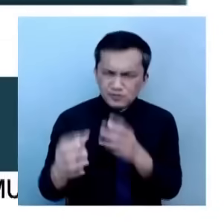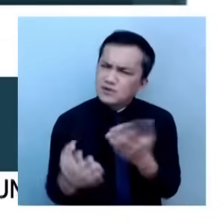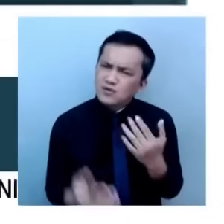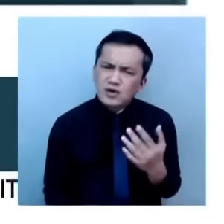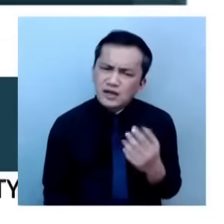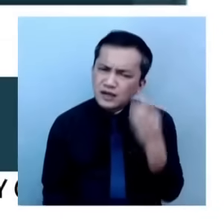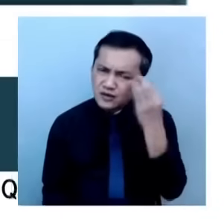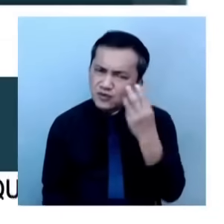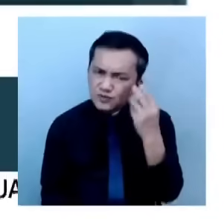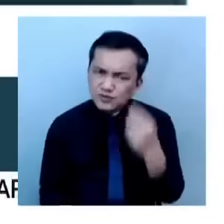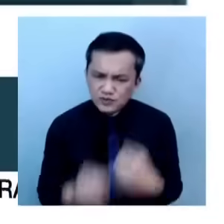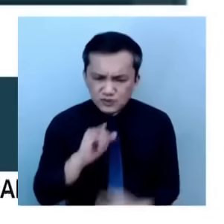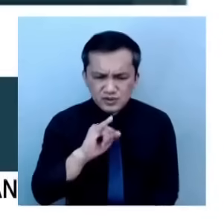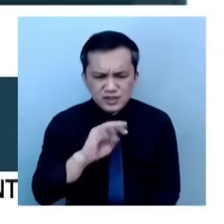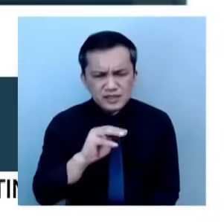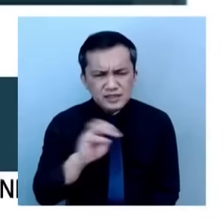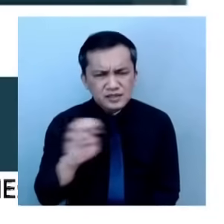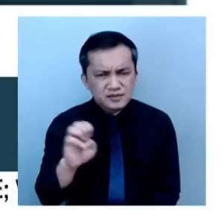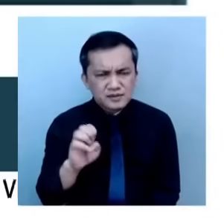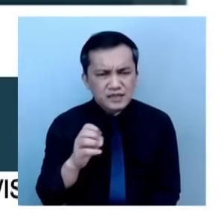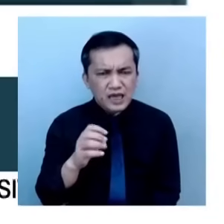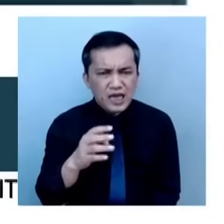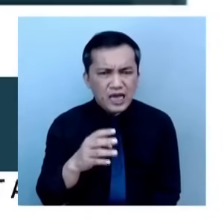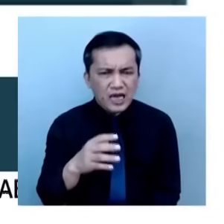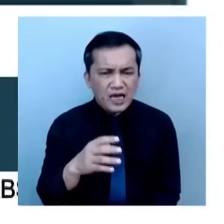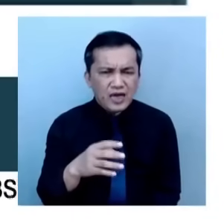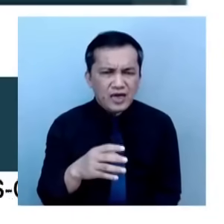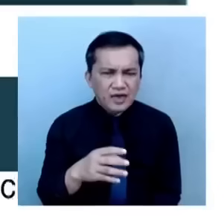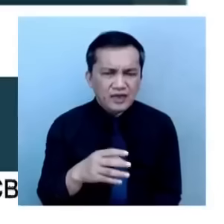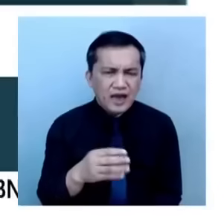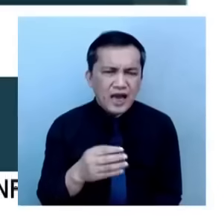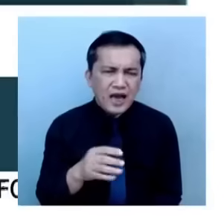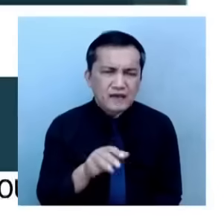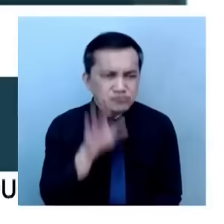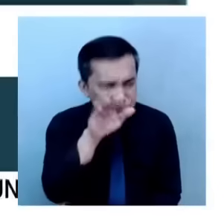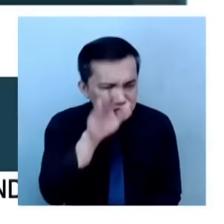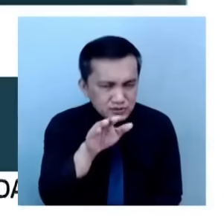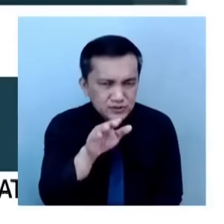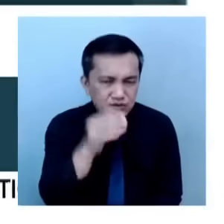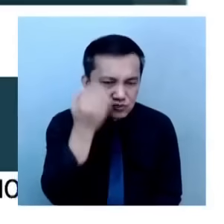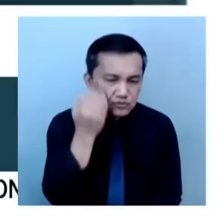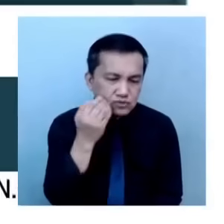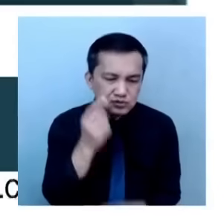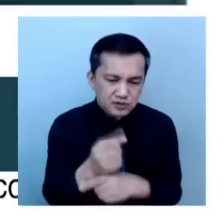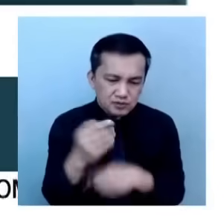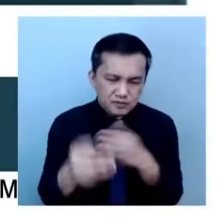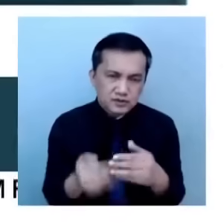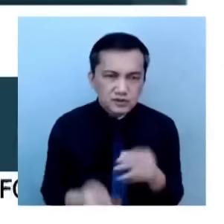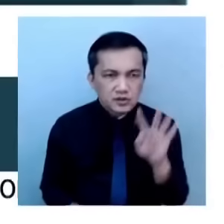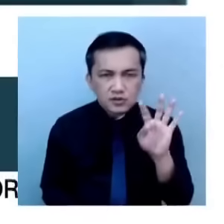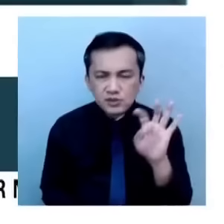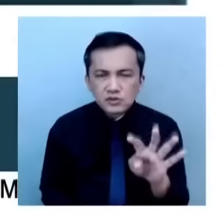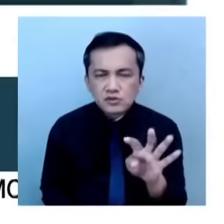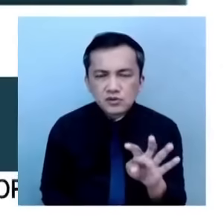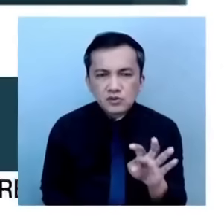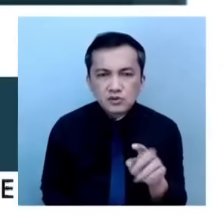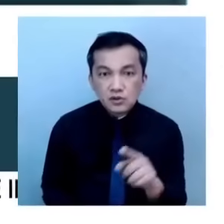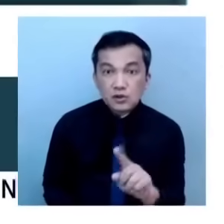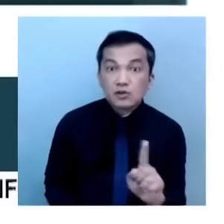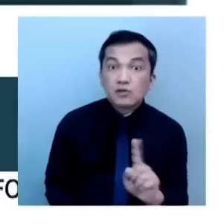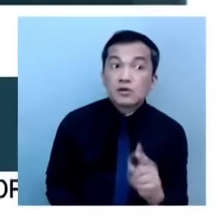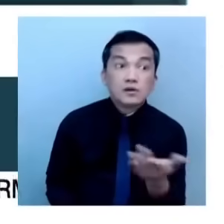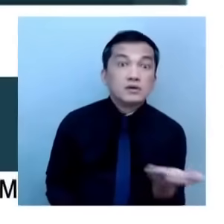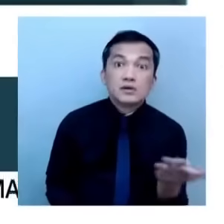Aimee Marcos right now is crying the lack of due process on the part of NTC. But my question to her is this: where was she